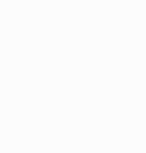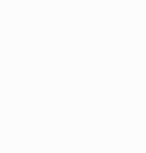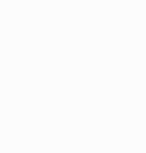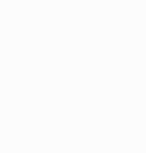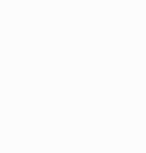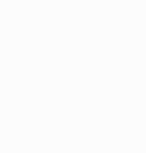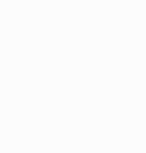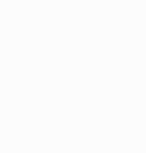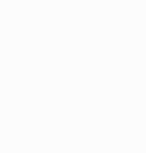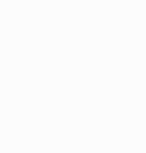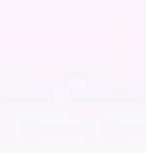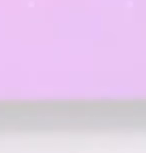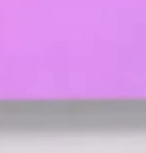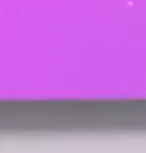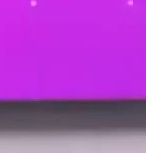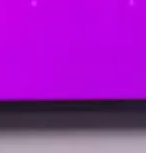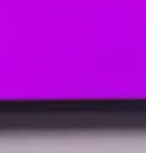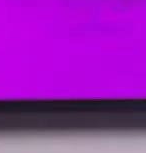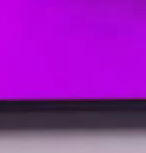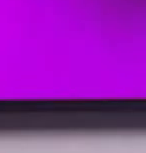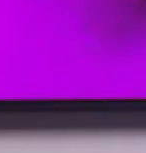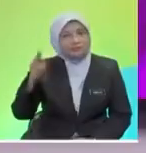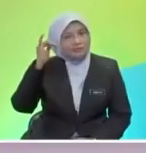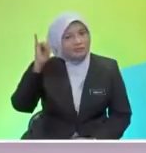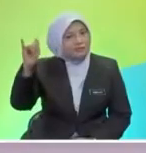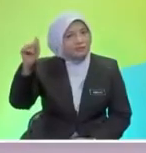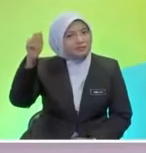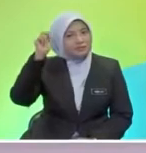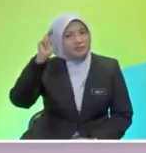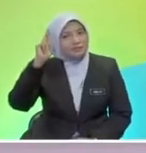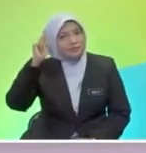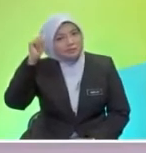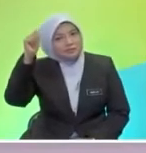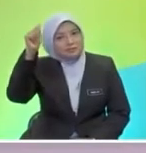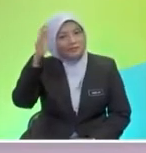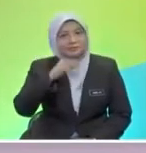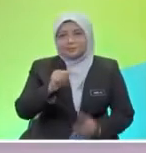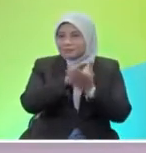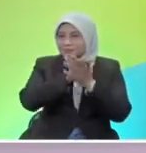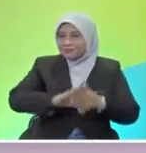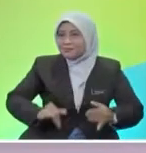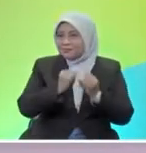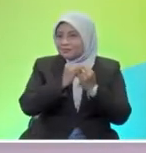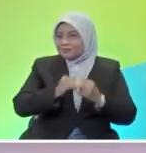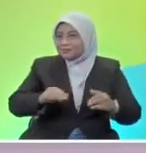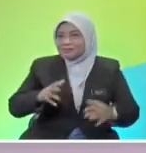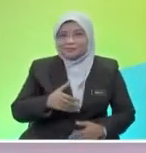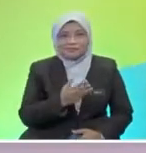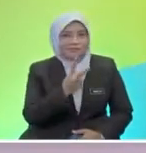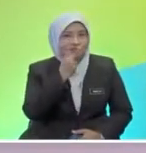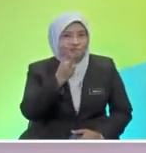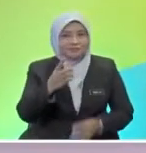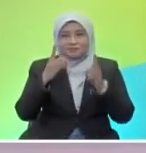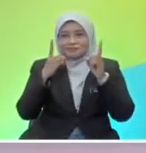Didiktv KPM. Hi, assalamualaikum and salam sejahtera. You're watching didiktv KPM